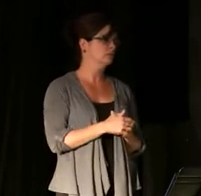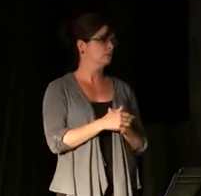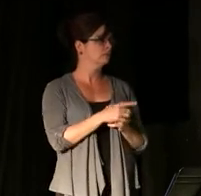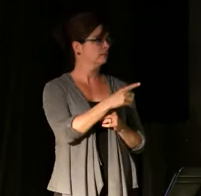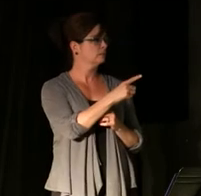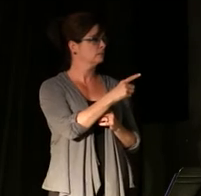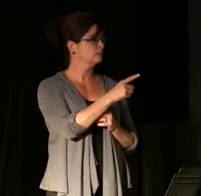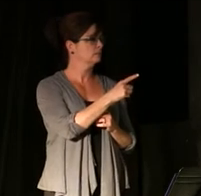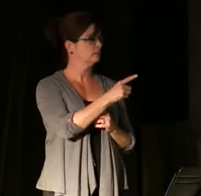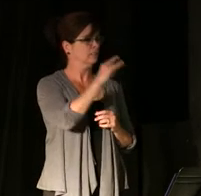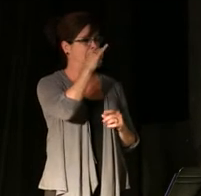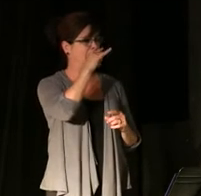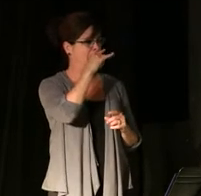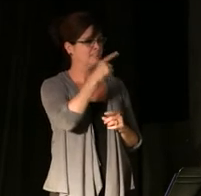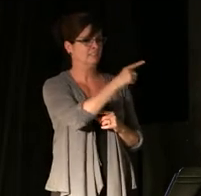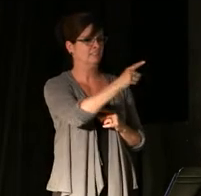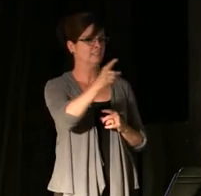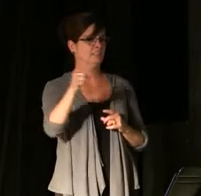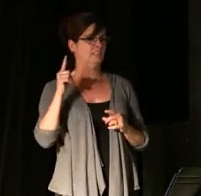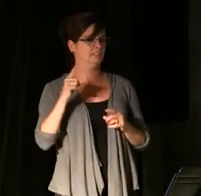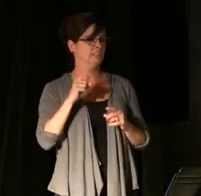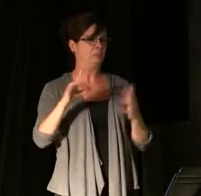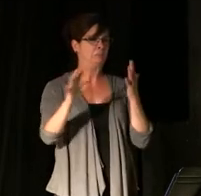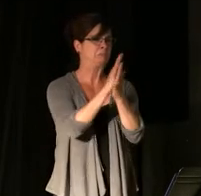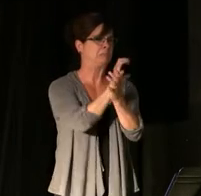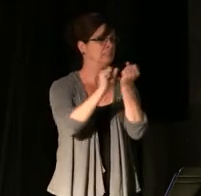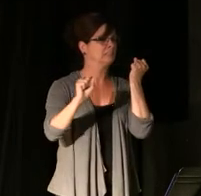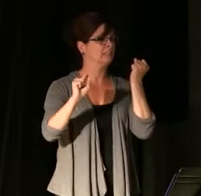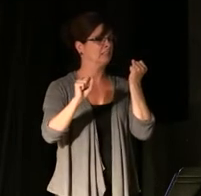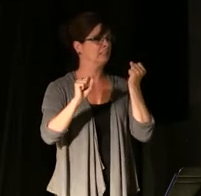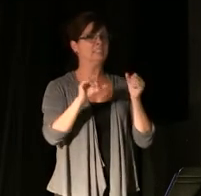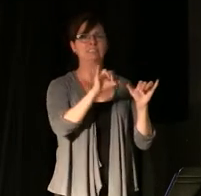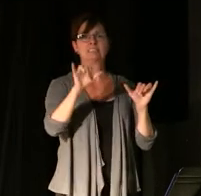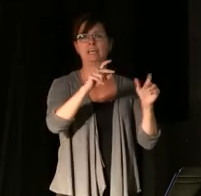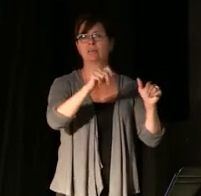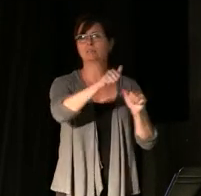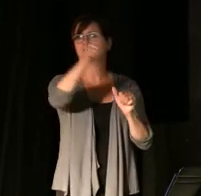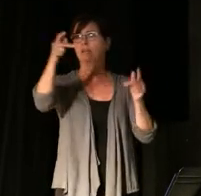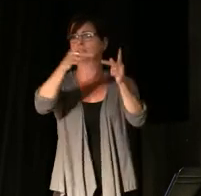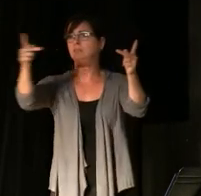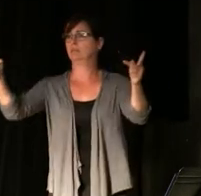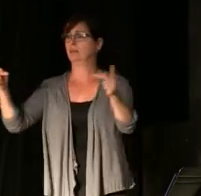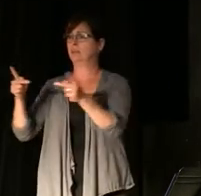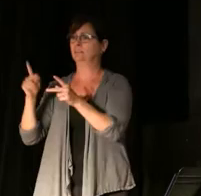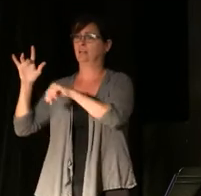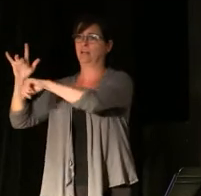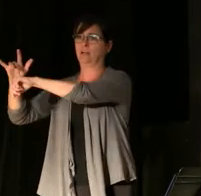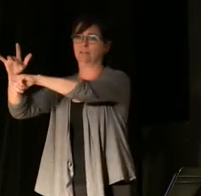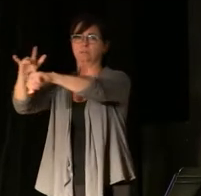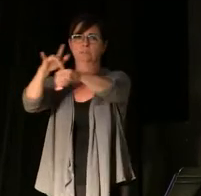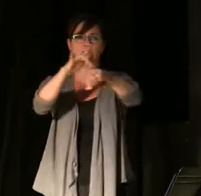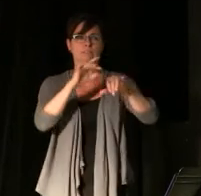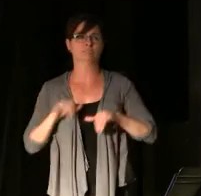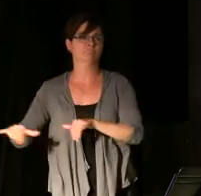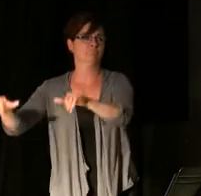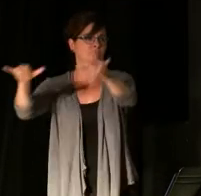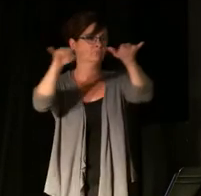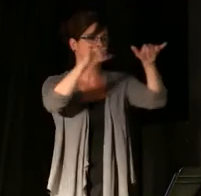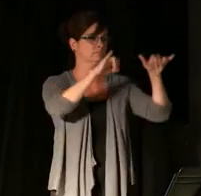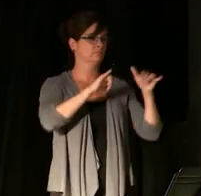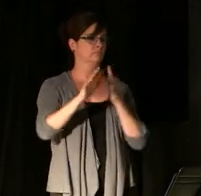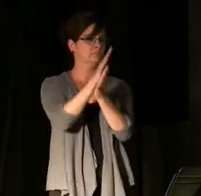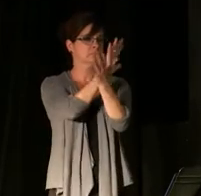the kids, they'll be mean, just like every other place I've